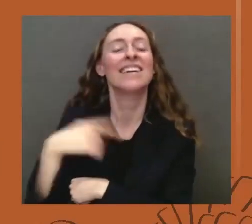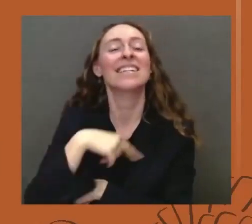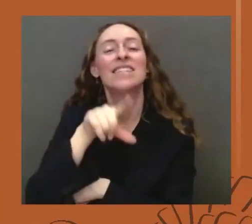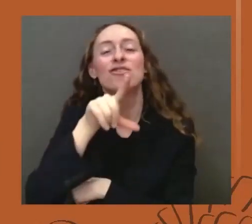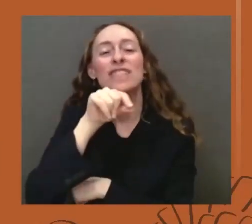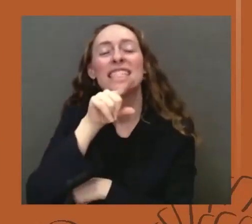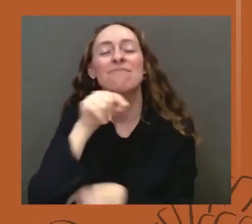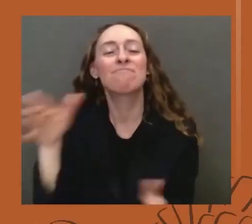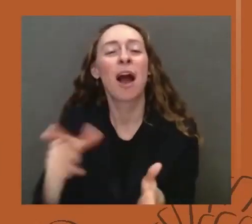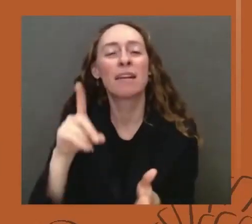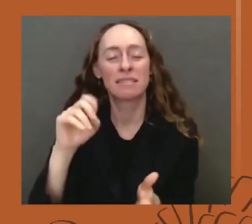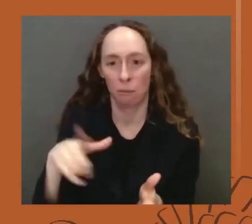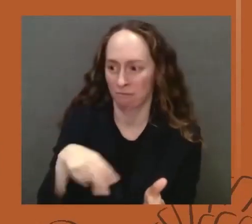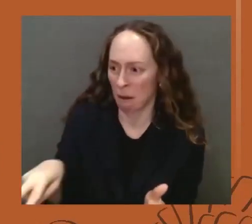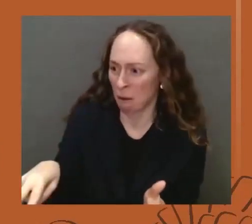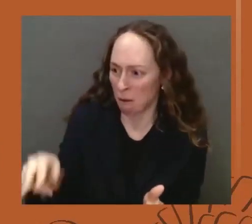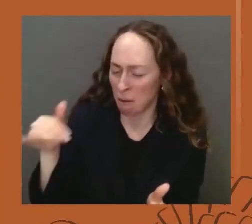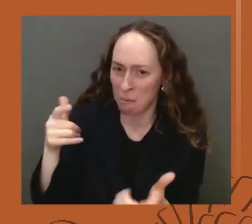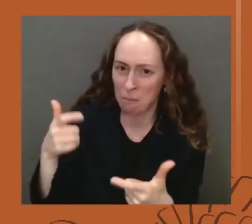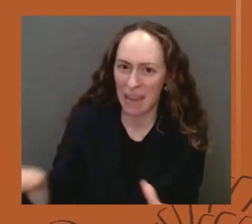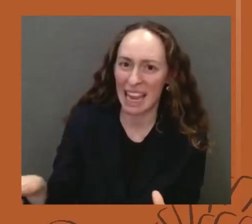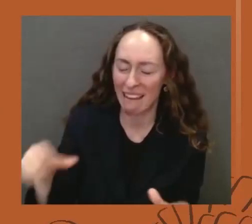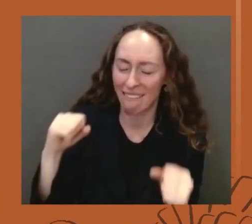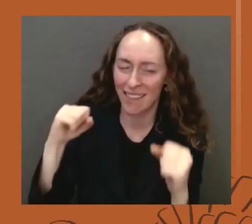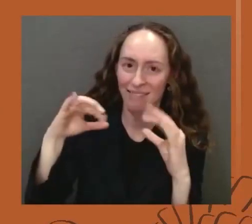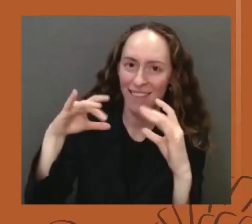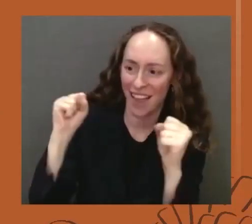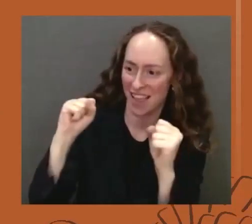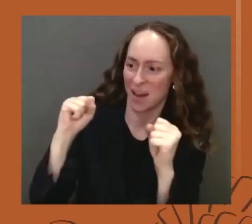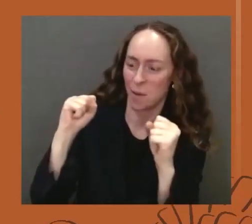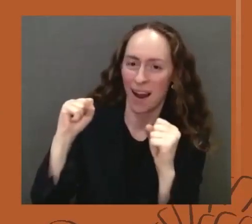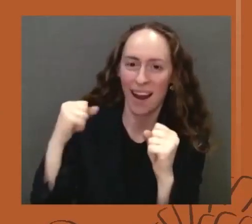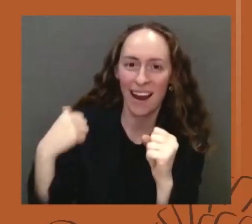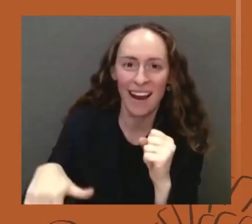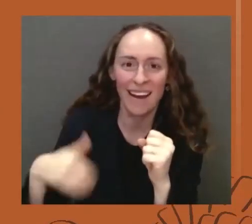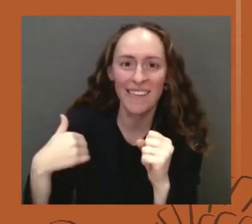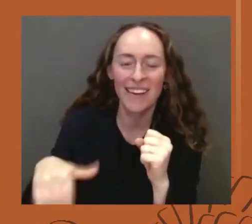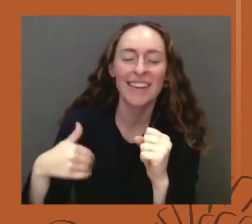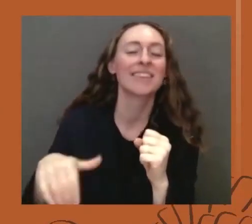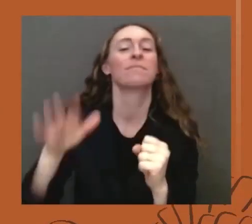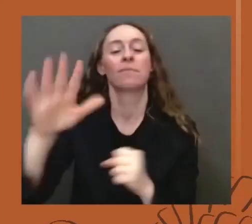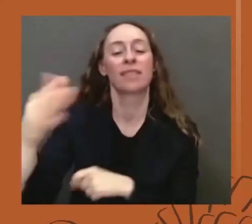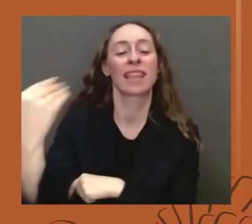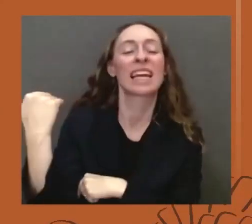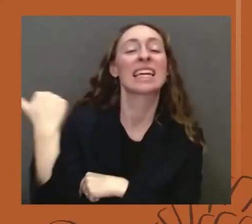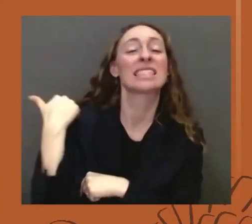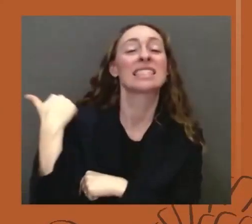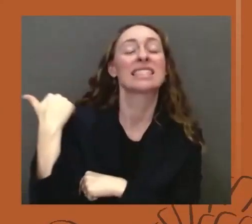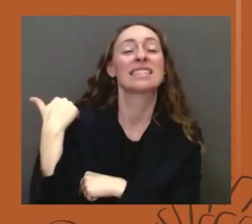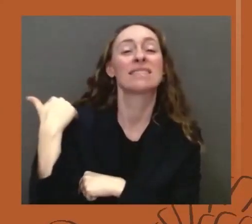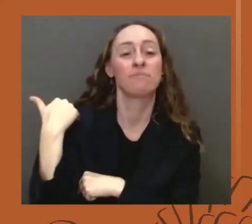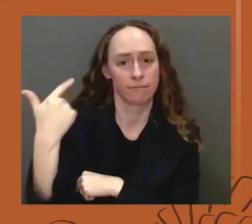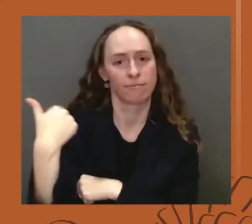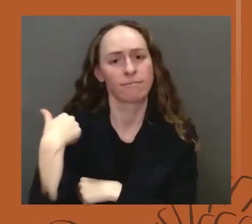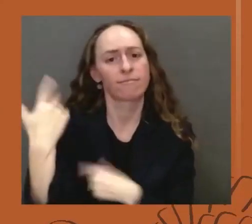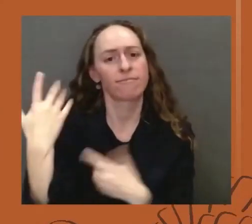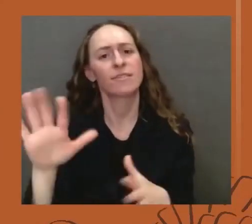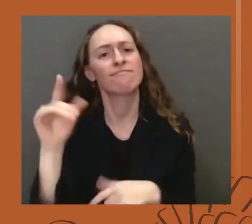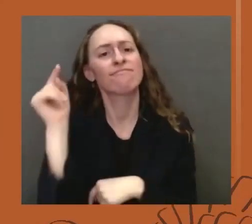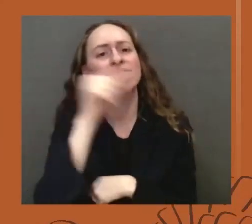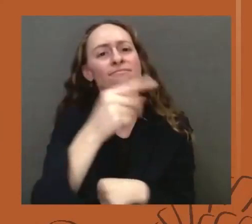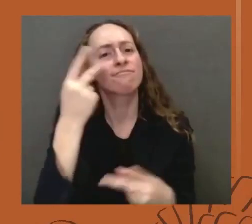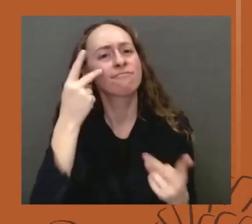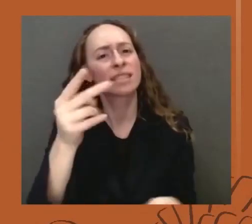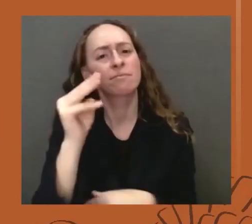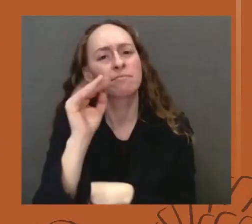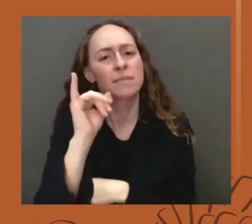visited another family farm in Minnesota where we talked about the pride of small towns and communities, rural communities. The pride that